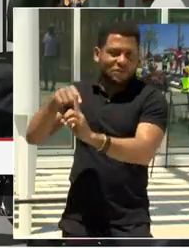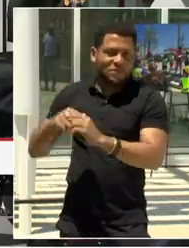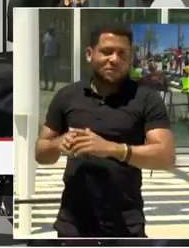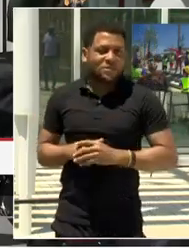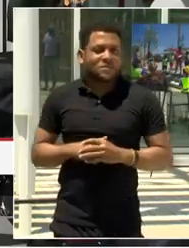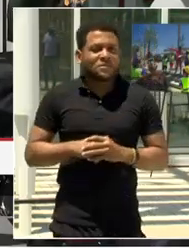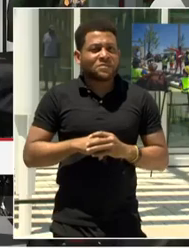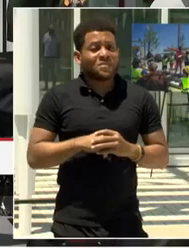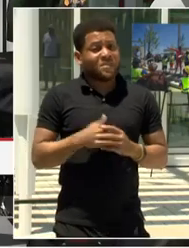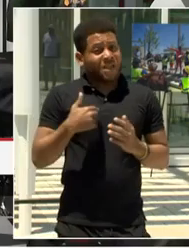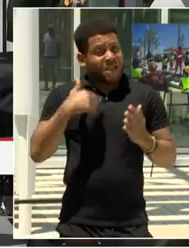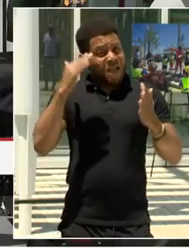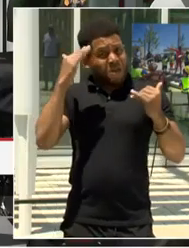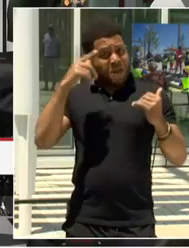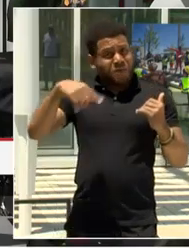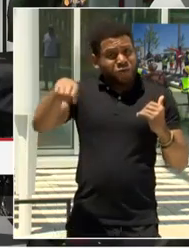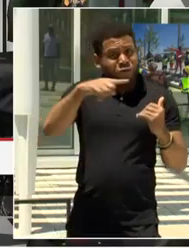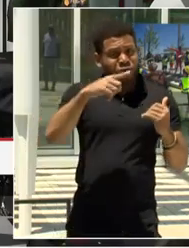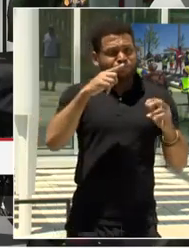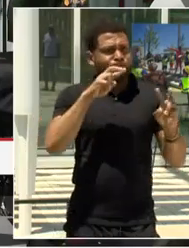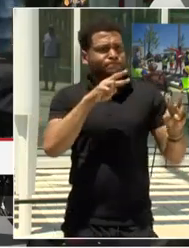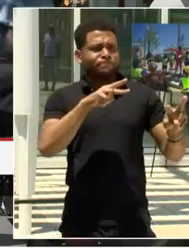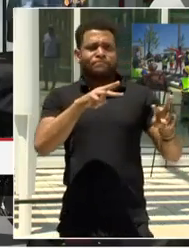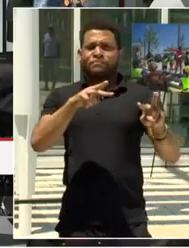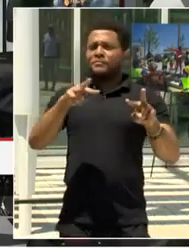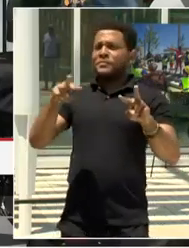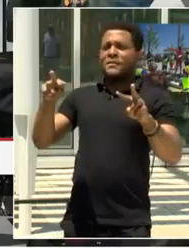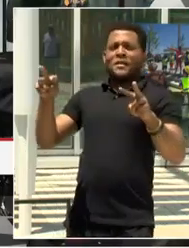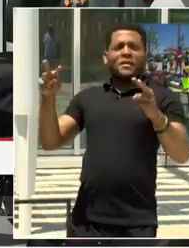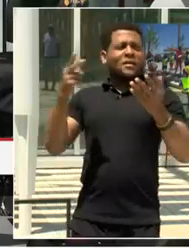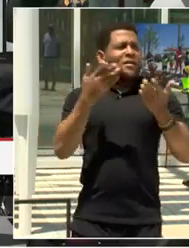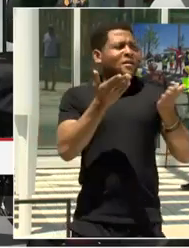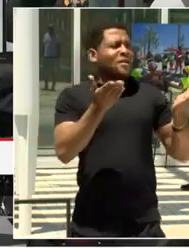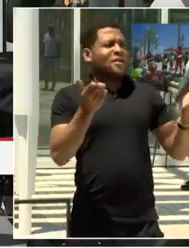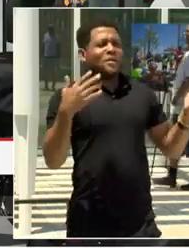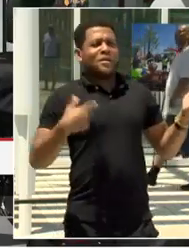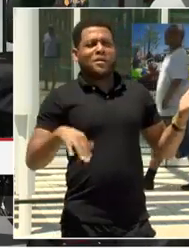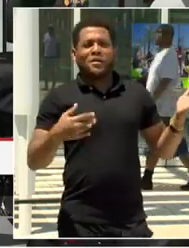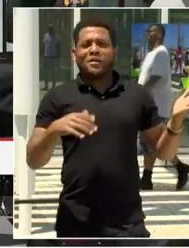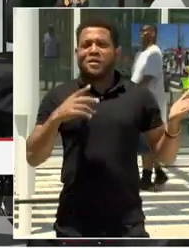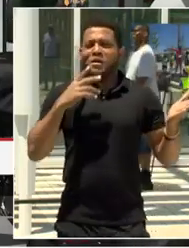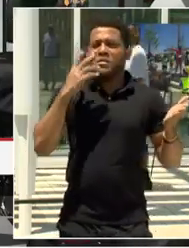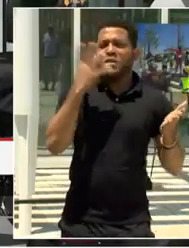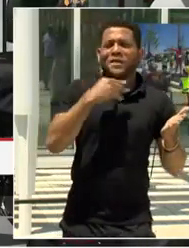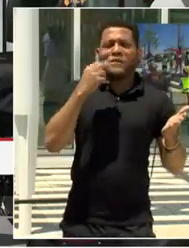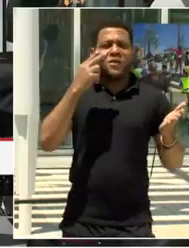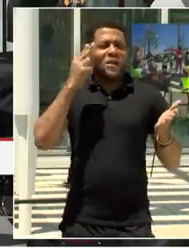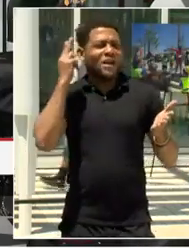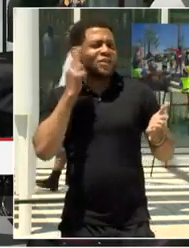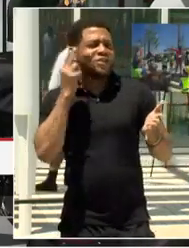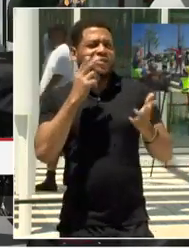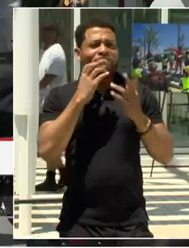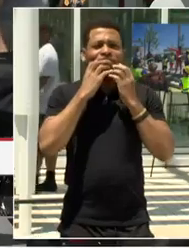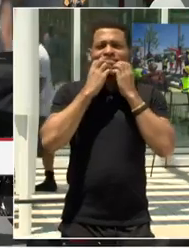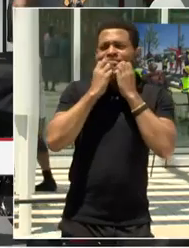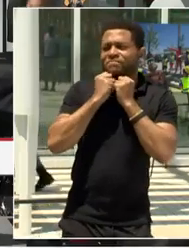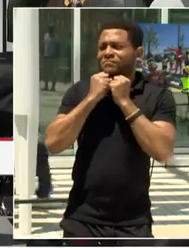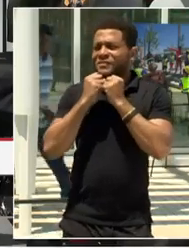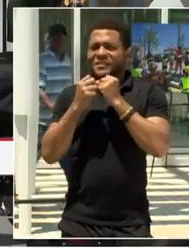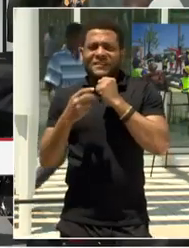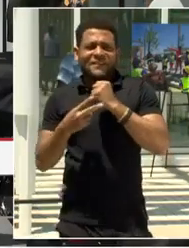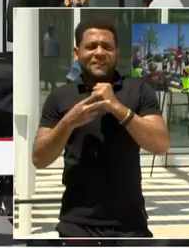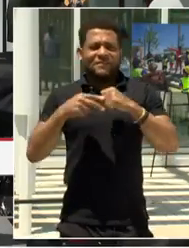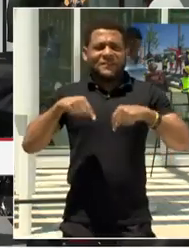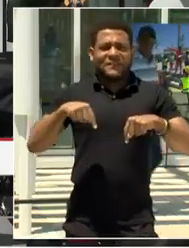and celebrates the history of the former sand filtration plant. We were even able to bring back the historic fountain back to